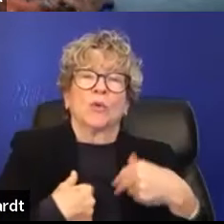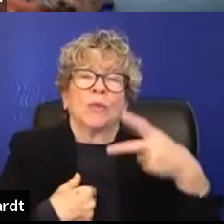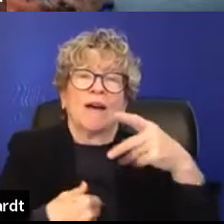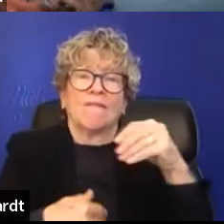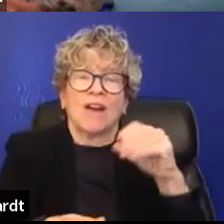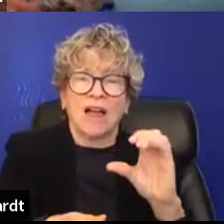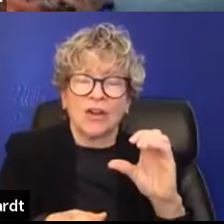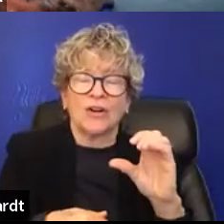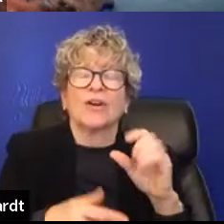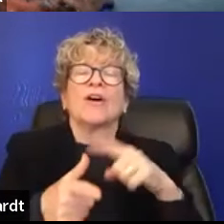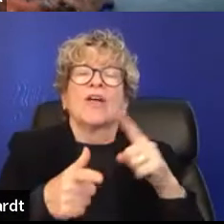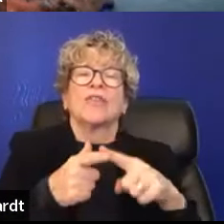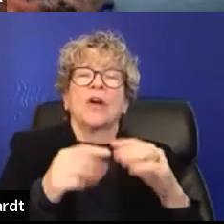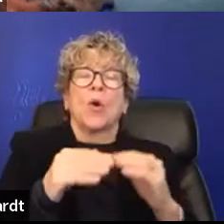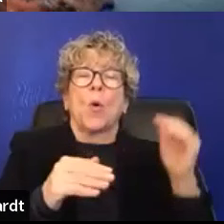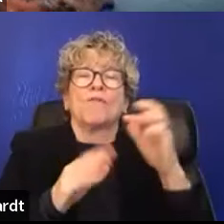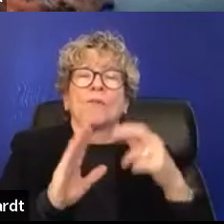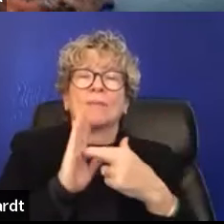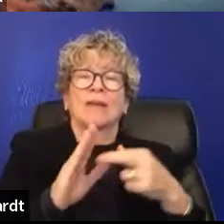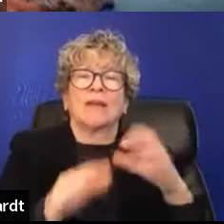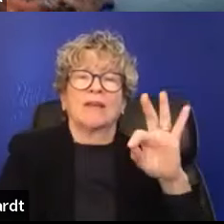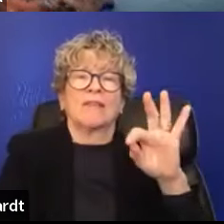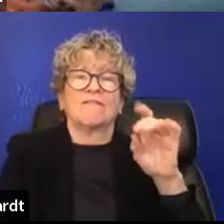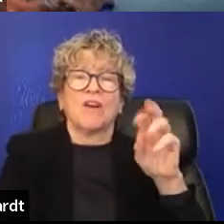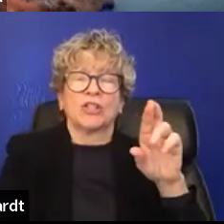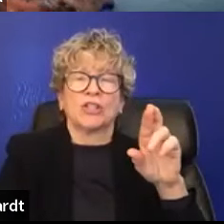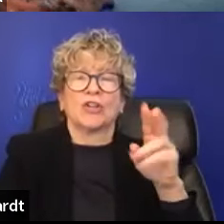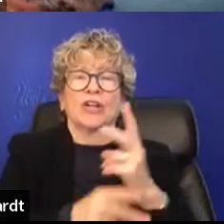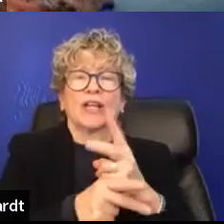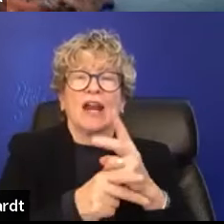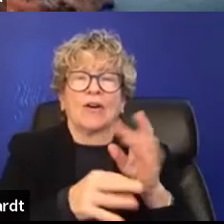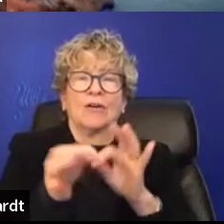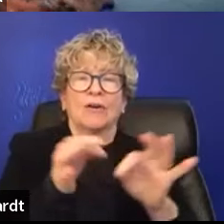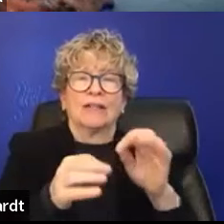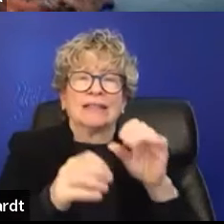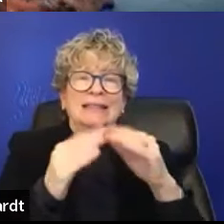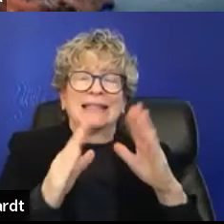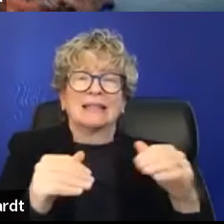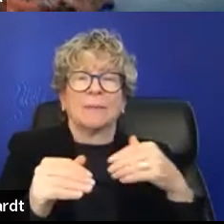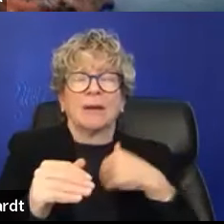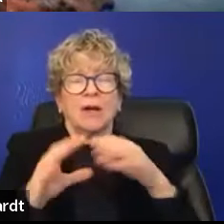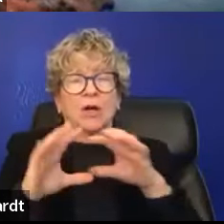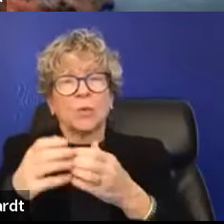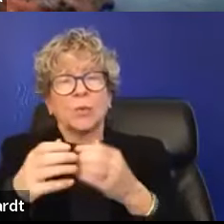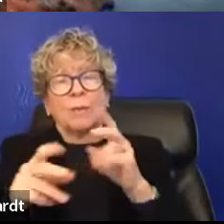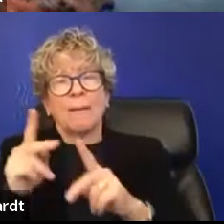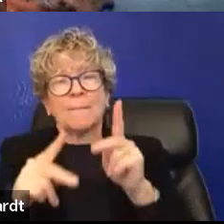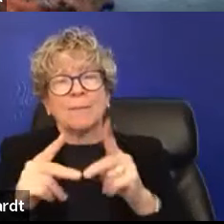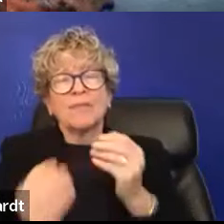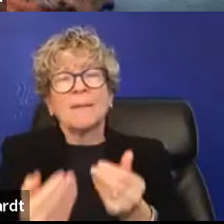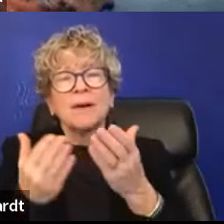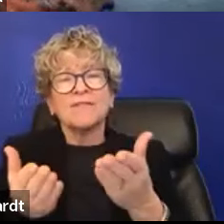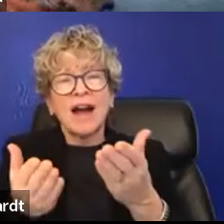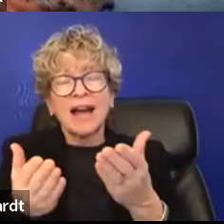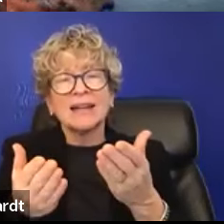in the foster care system. Furthermore, just suggesting that a class of people providing medical care within the scope of their